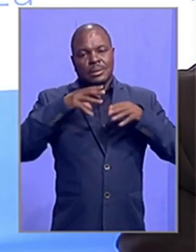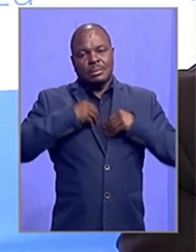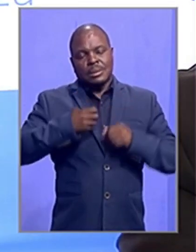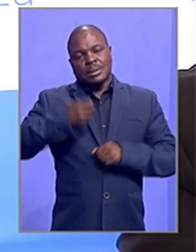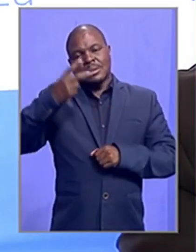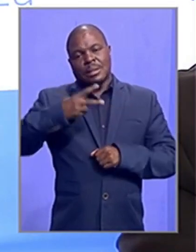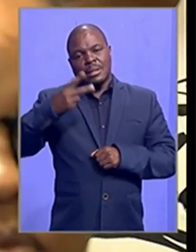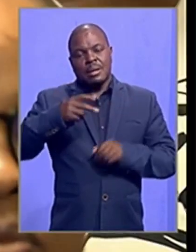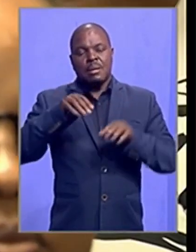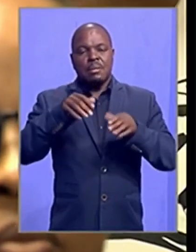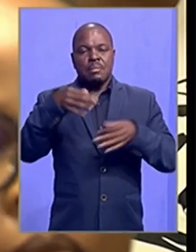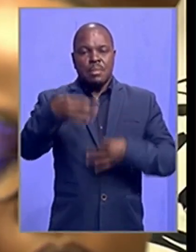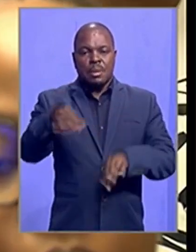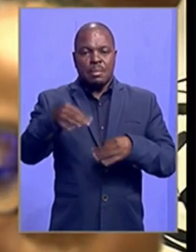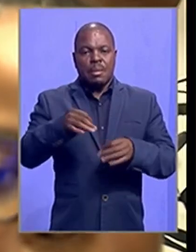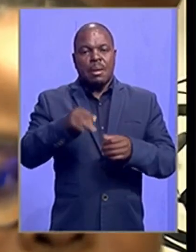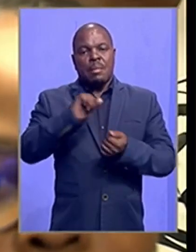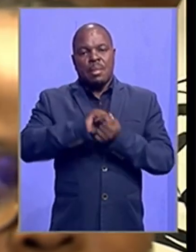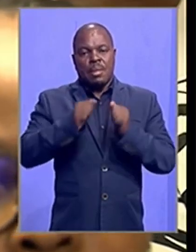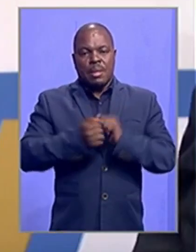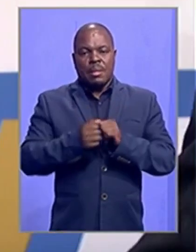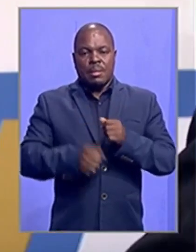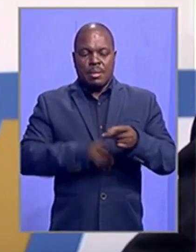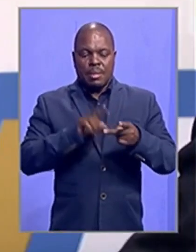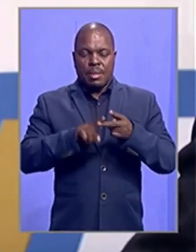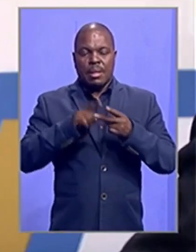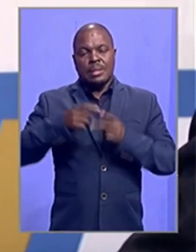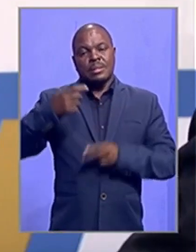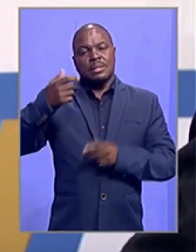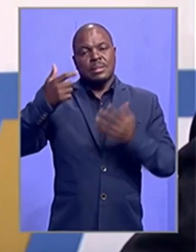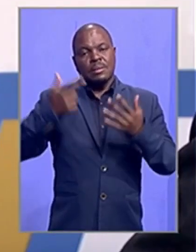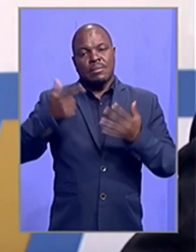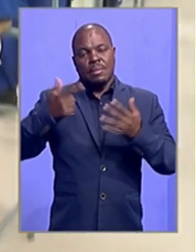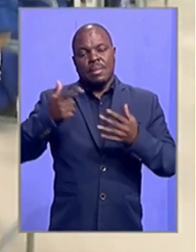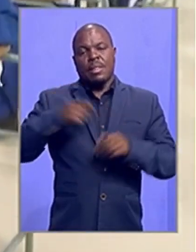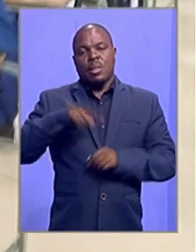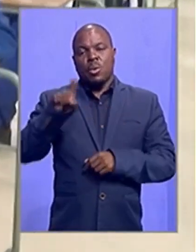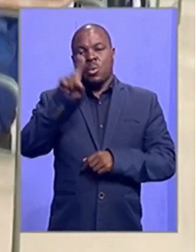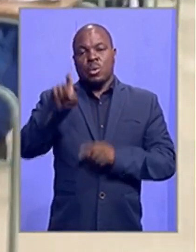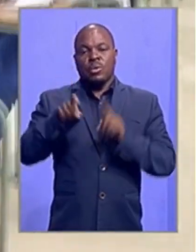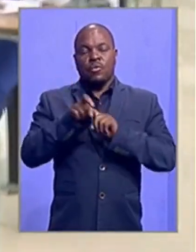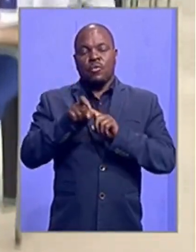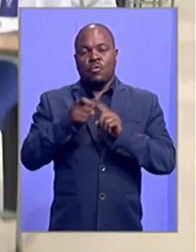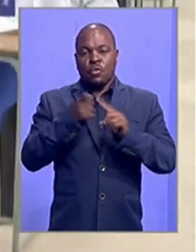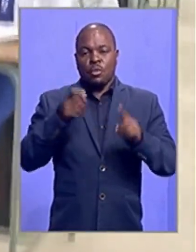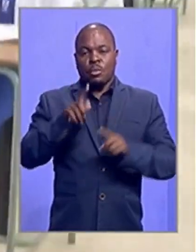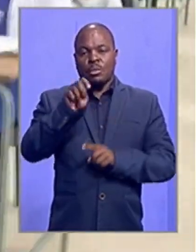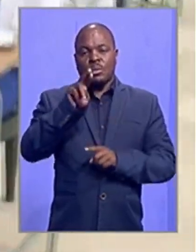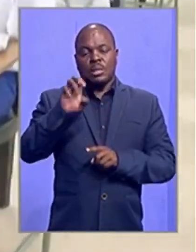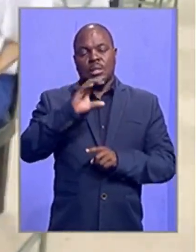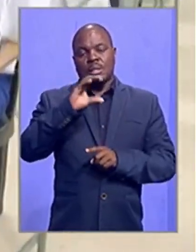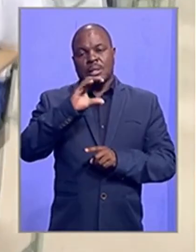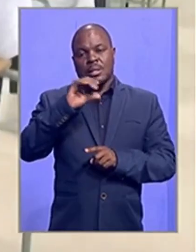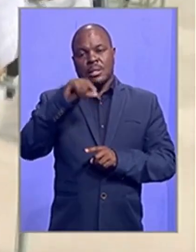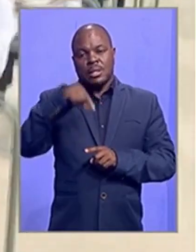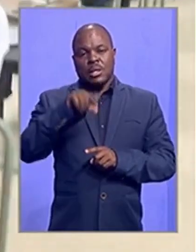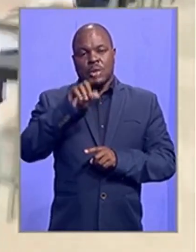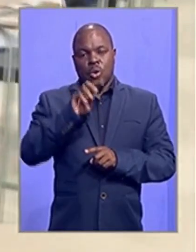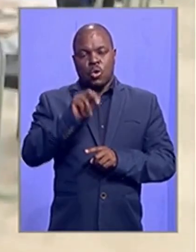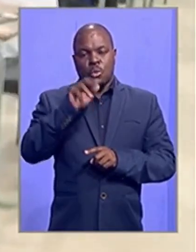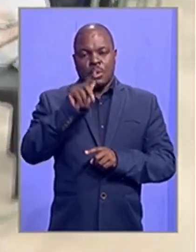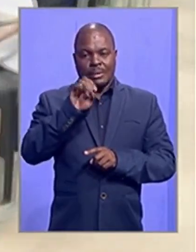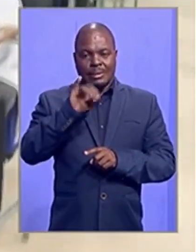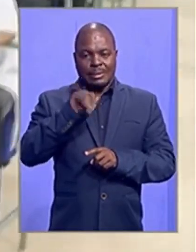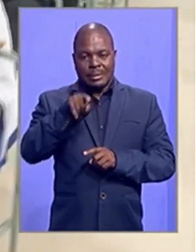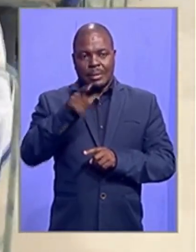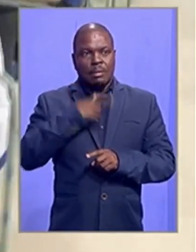ya mathematics. Potso ya bosupa mo lekwalo tlhatlhobong la trigonometry e tlogetse barutwana ka ketsaetsego jaaka ba